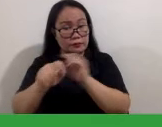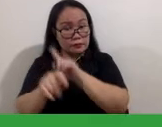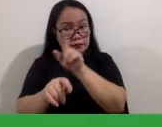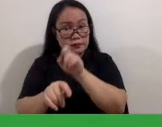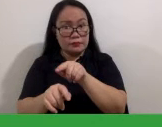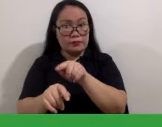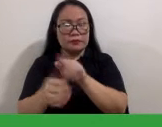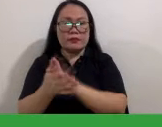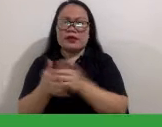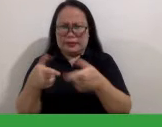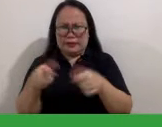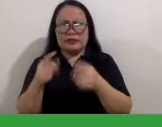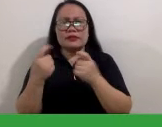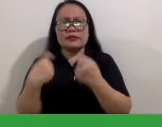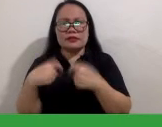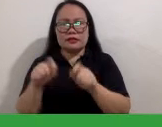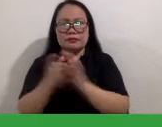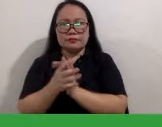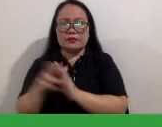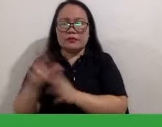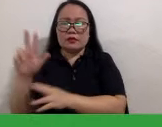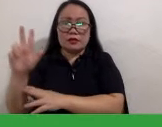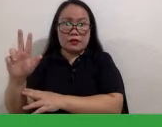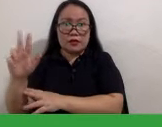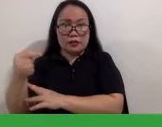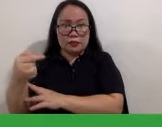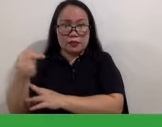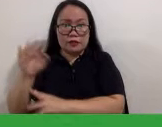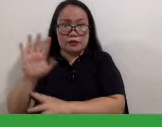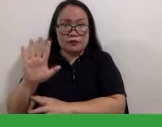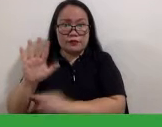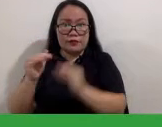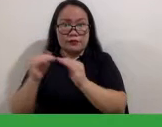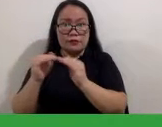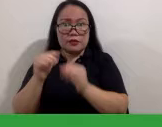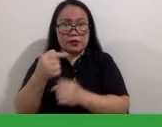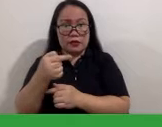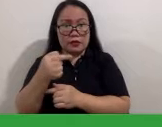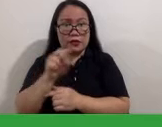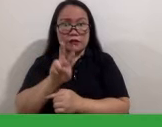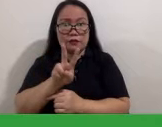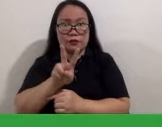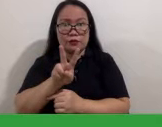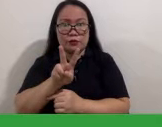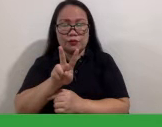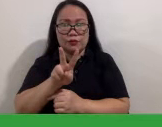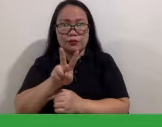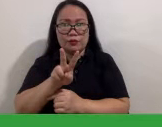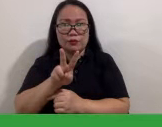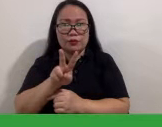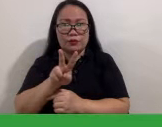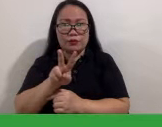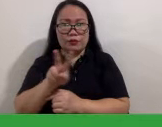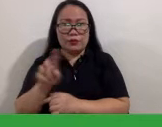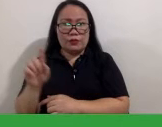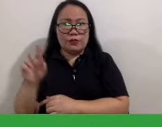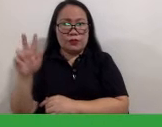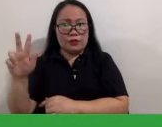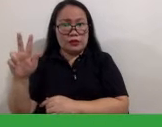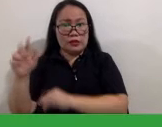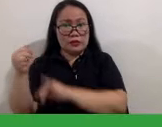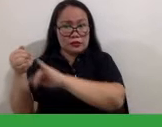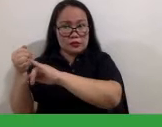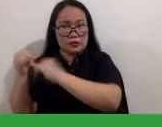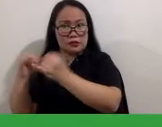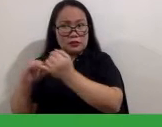integer? Let's see. So if I have 3 minus 5 is equal to negative 2. So if this is an